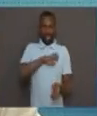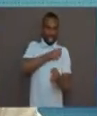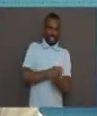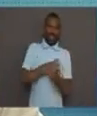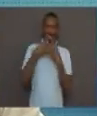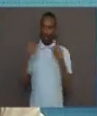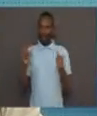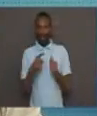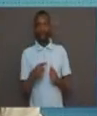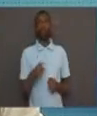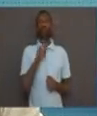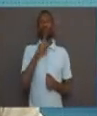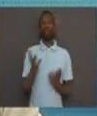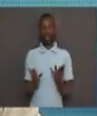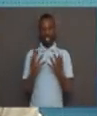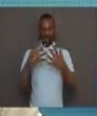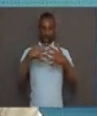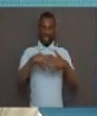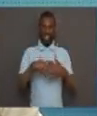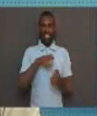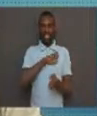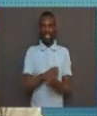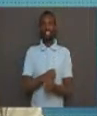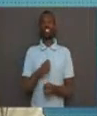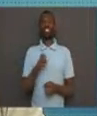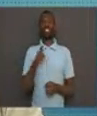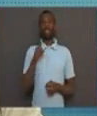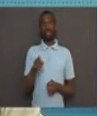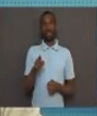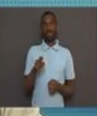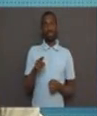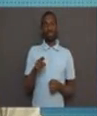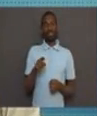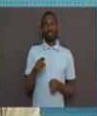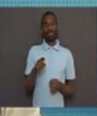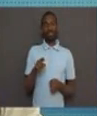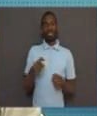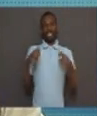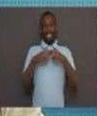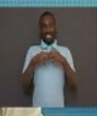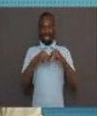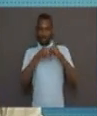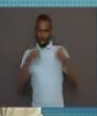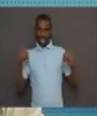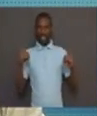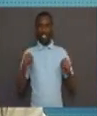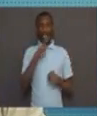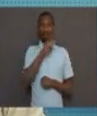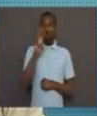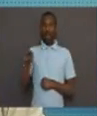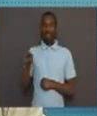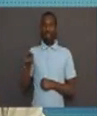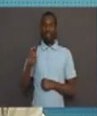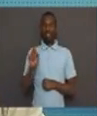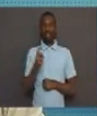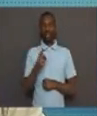nuclear reactions, the energy that is lost as binding energy is emitted in the form